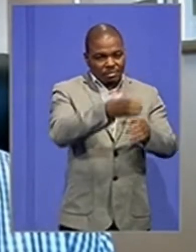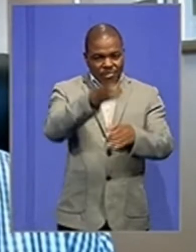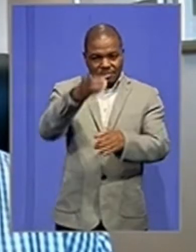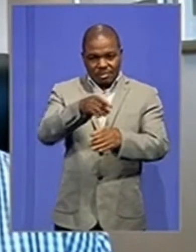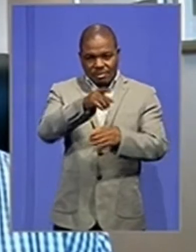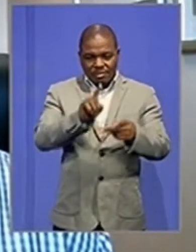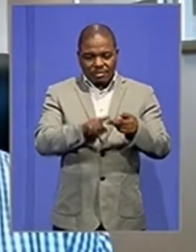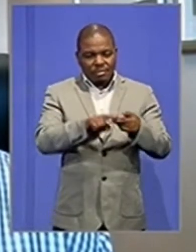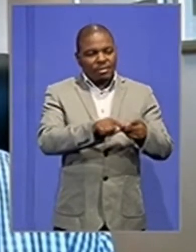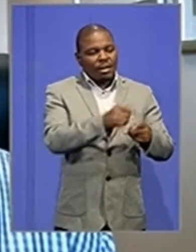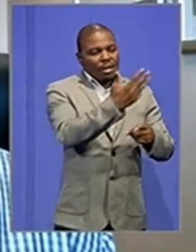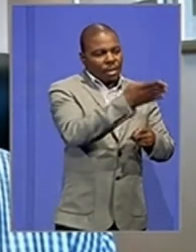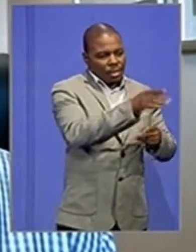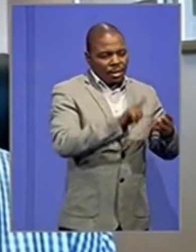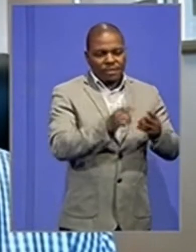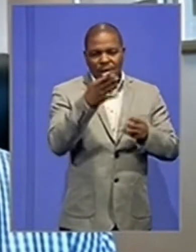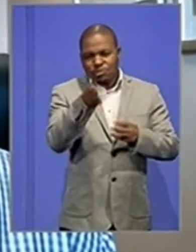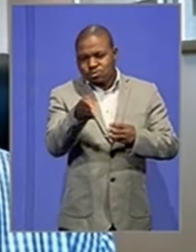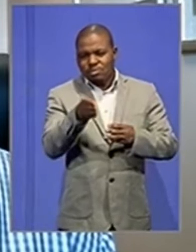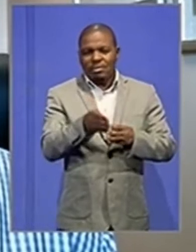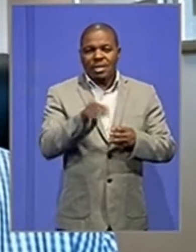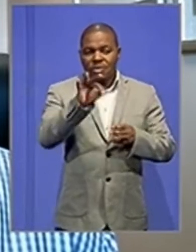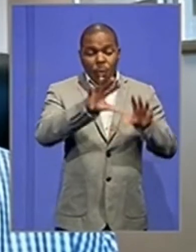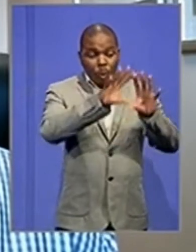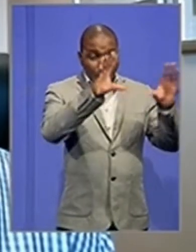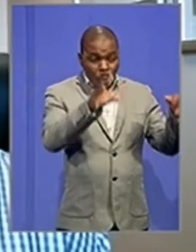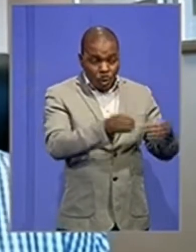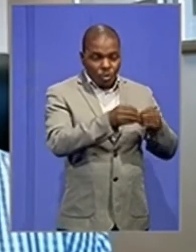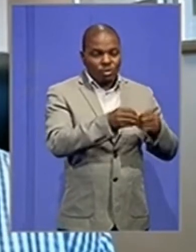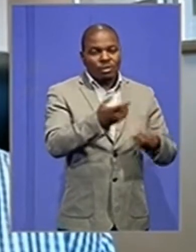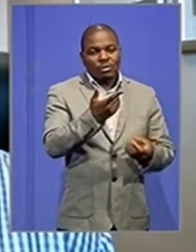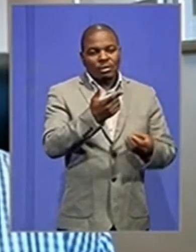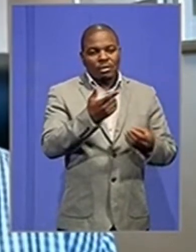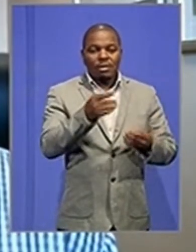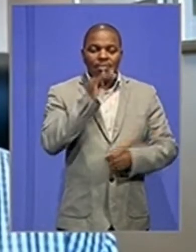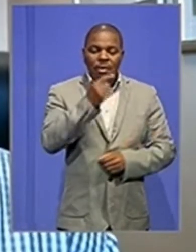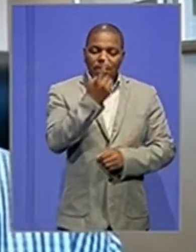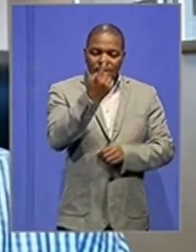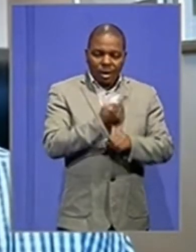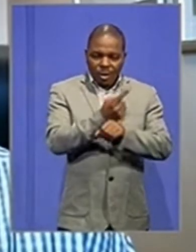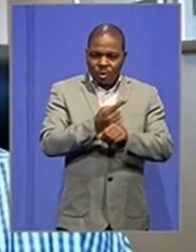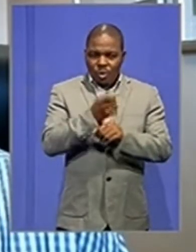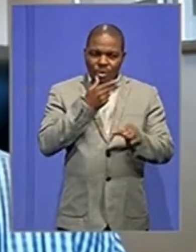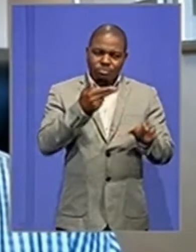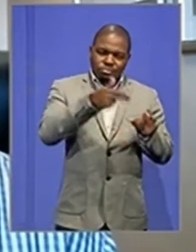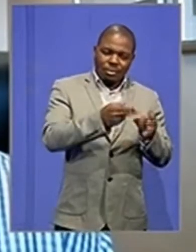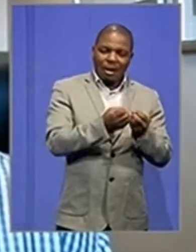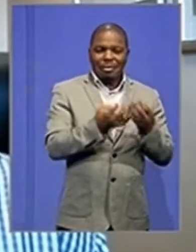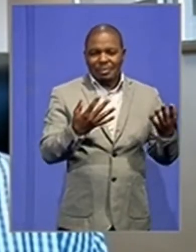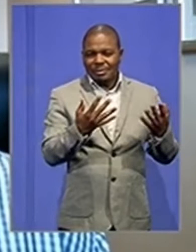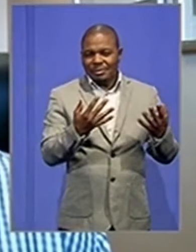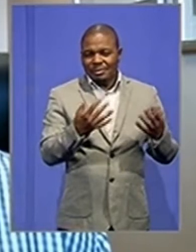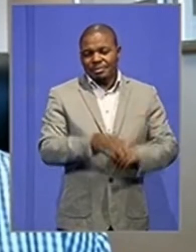and 5 at Gerikwa, if all of them are running, what is it costing per hour, Eskom in terms